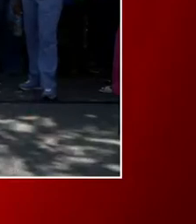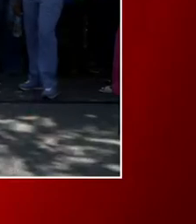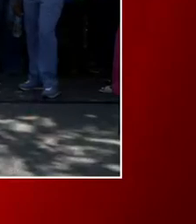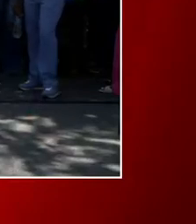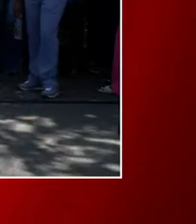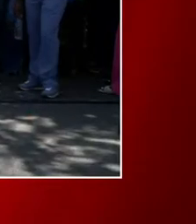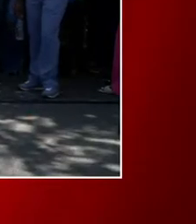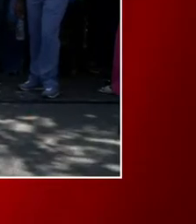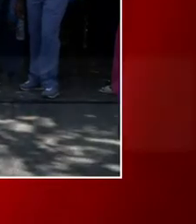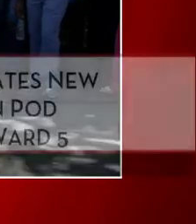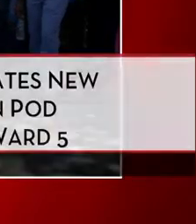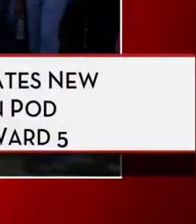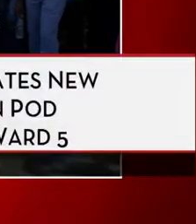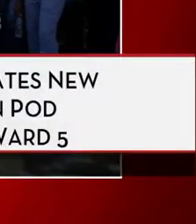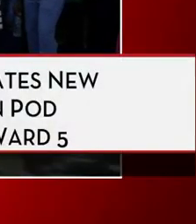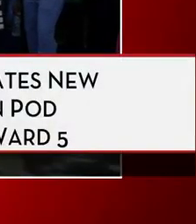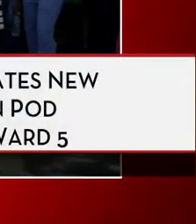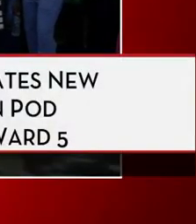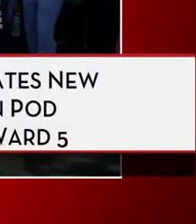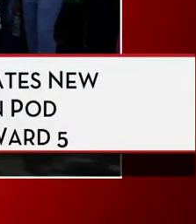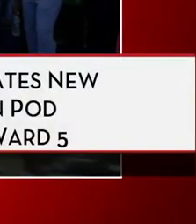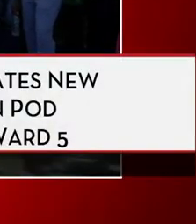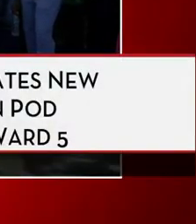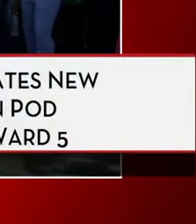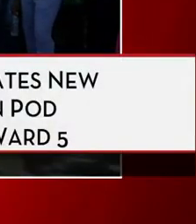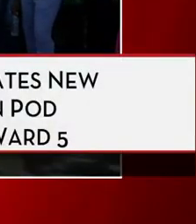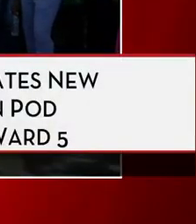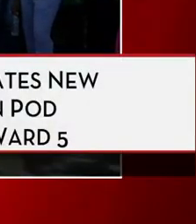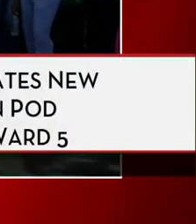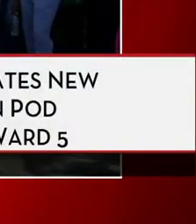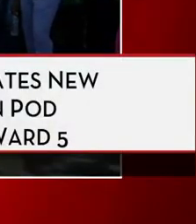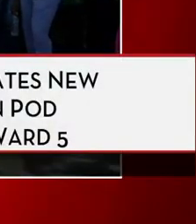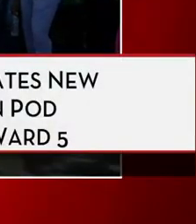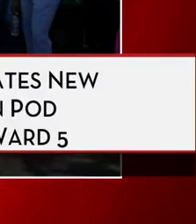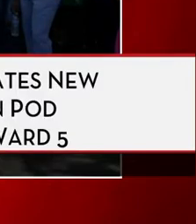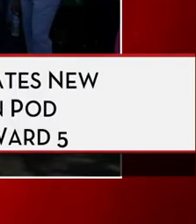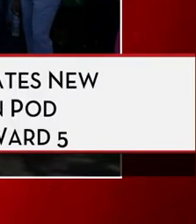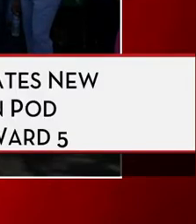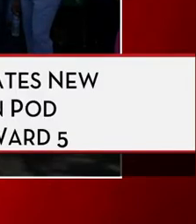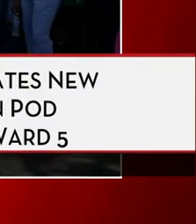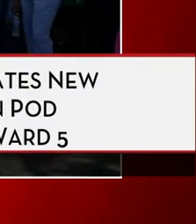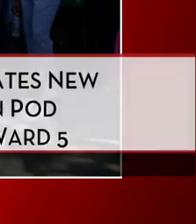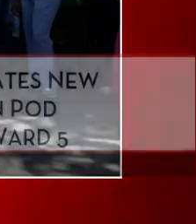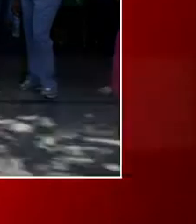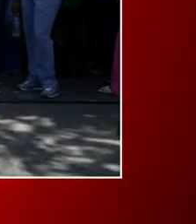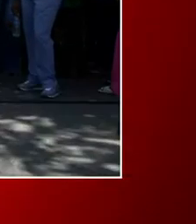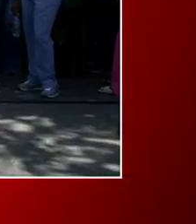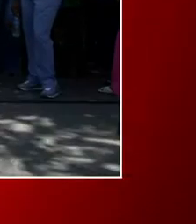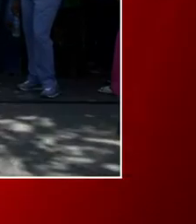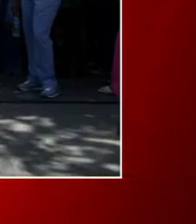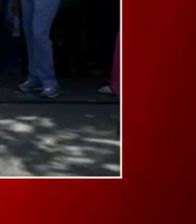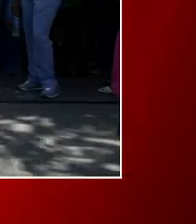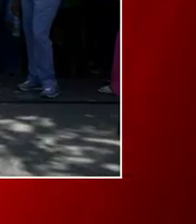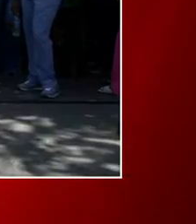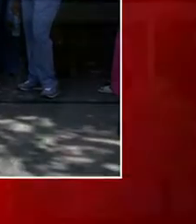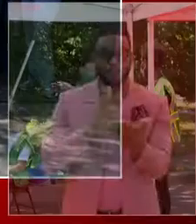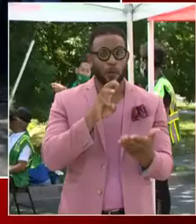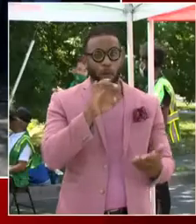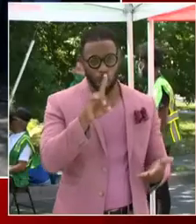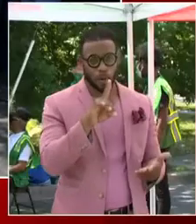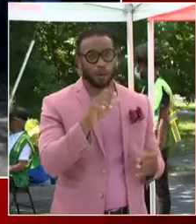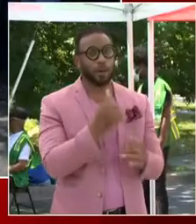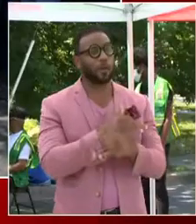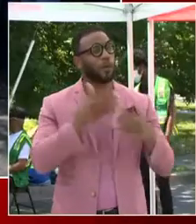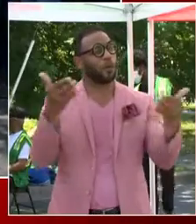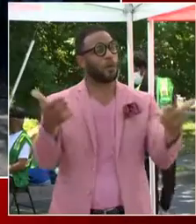Good morning, everyone. Thank you for coming to Mary Center. And I am standing on behalf of Maria Gomez, the staff, and the board. And we would